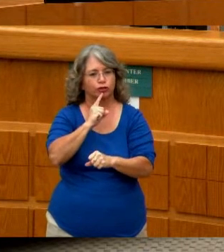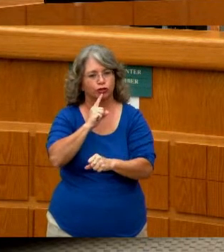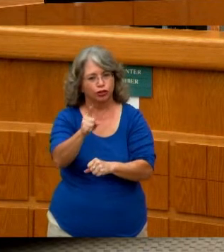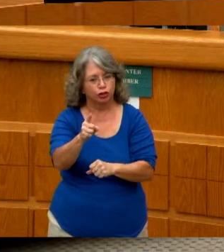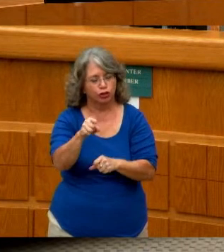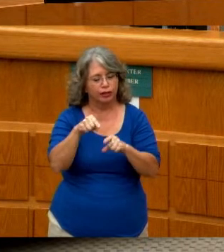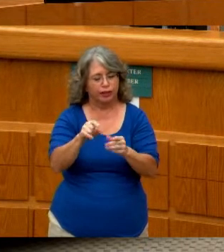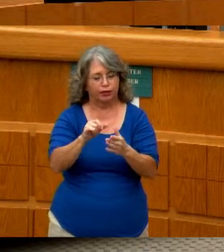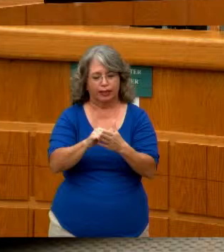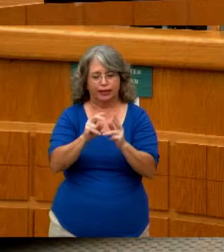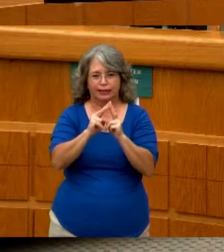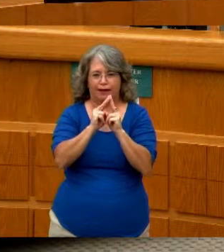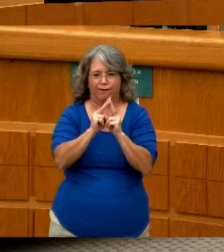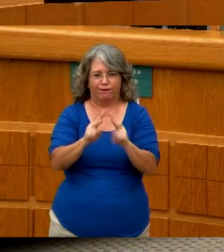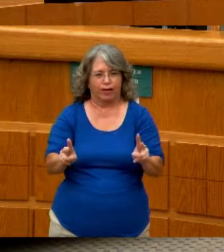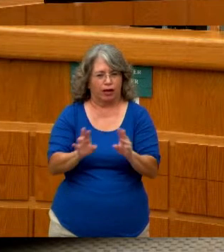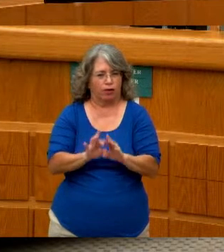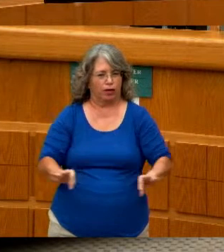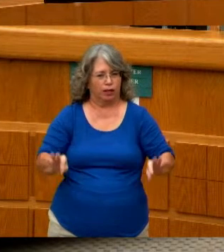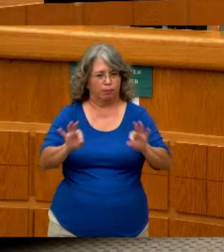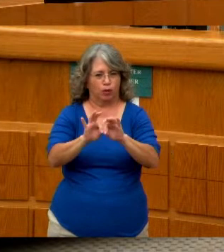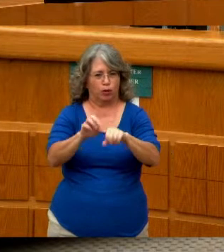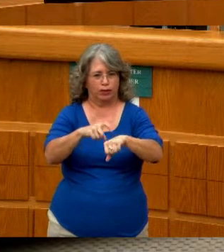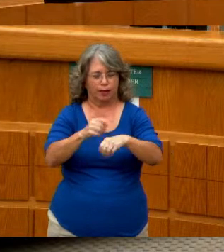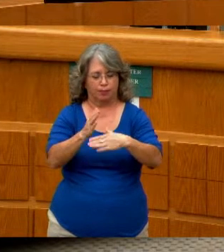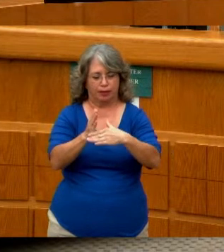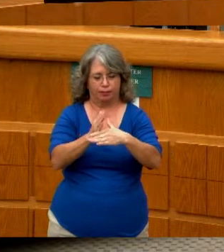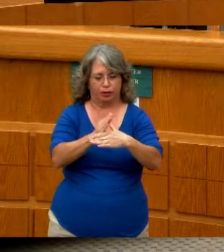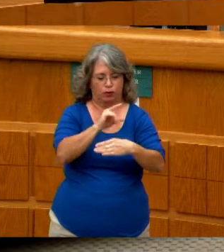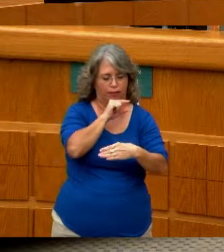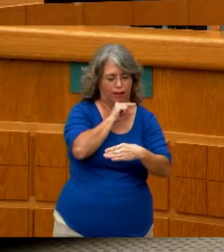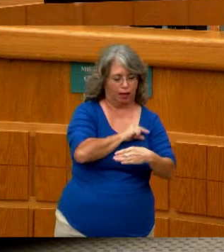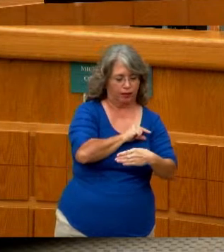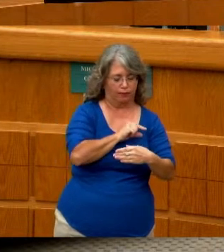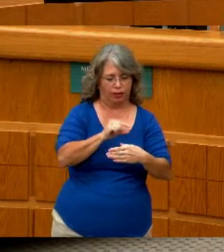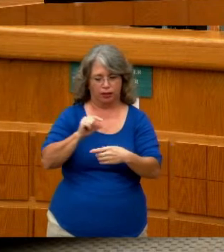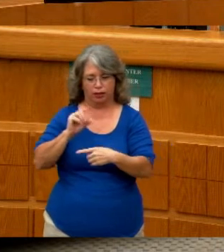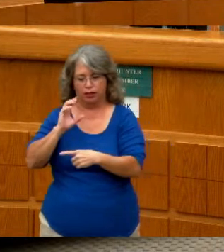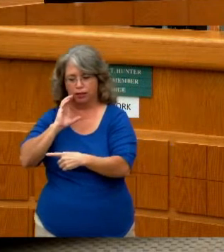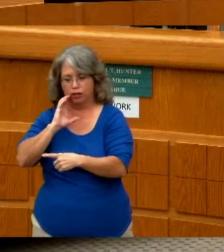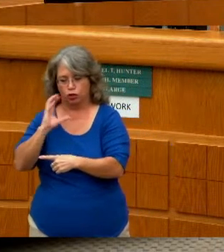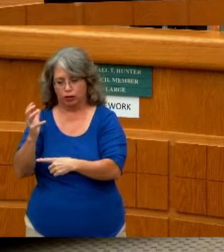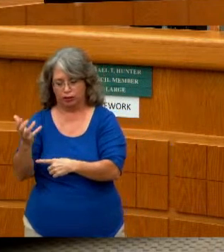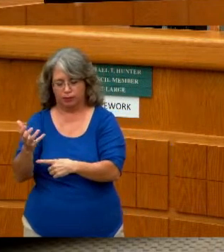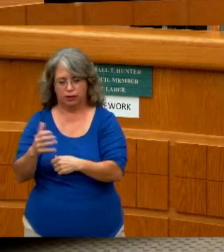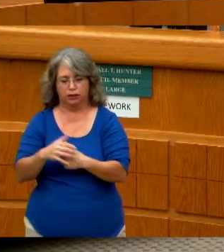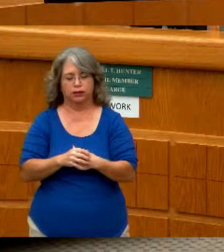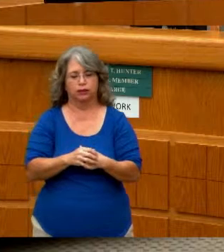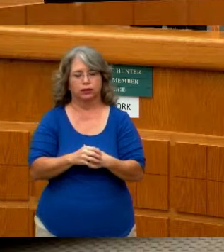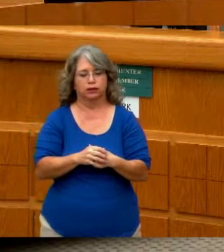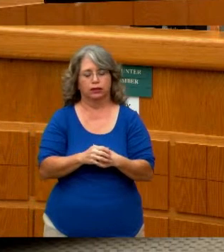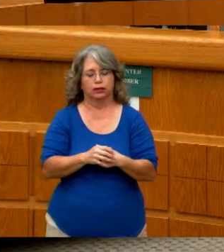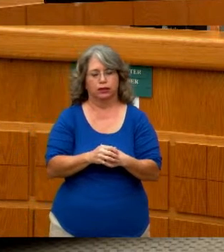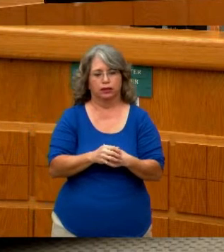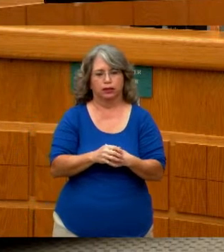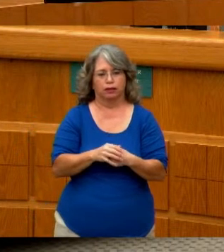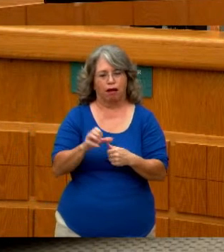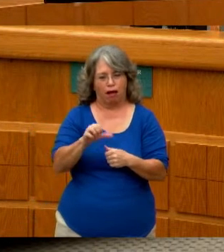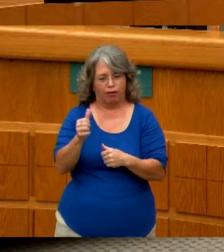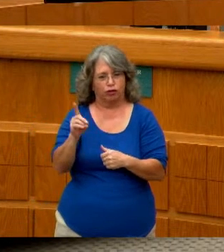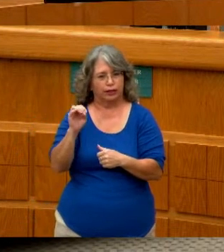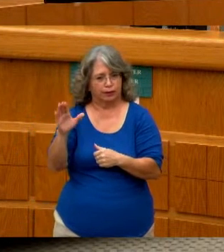so I want to make certain that in this very, very pivotal time between the holidays of Thanksgiving and